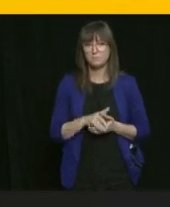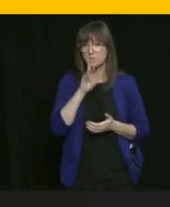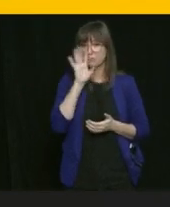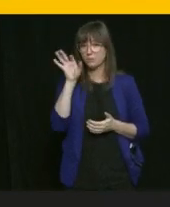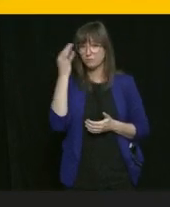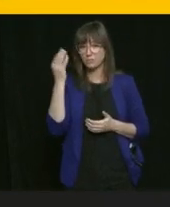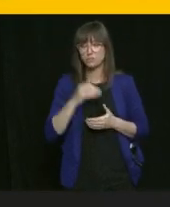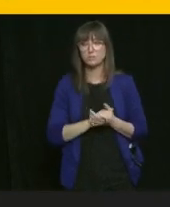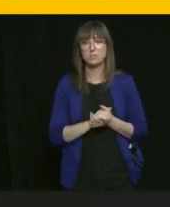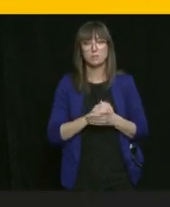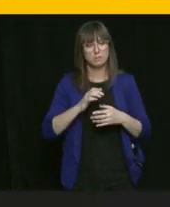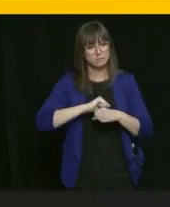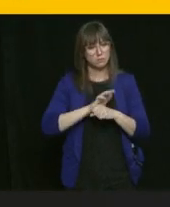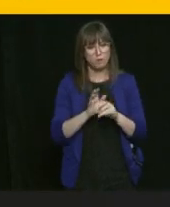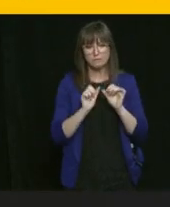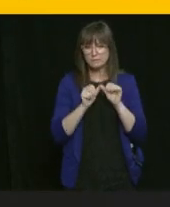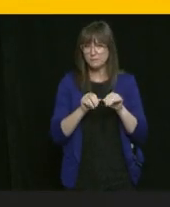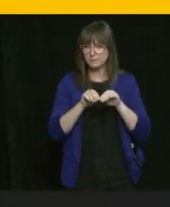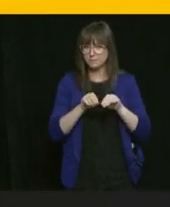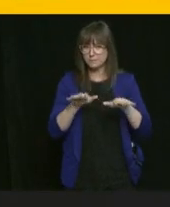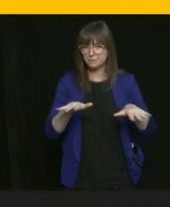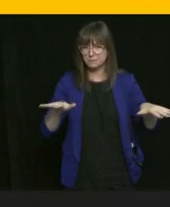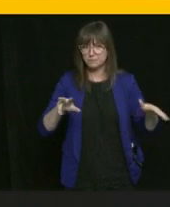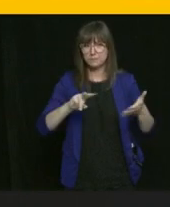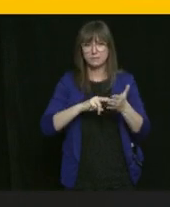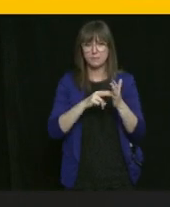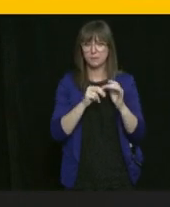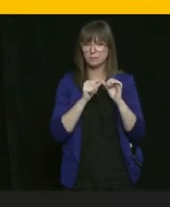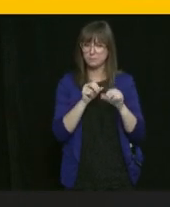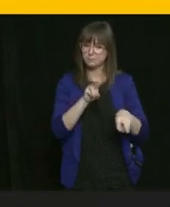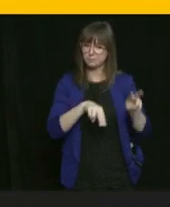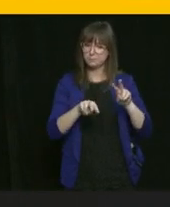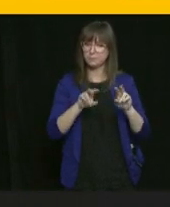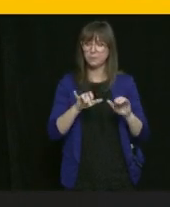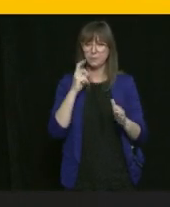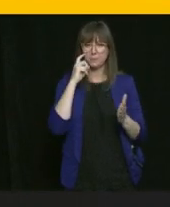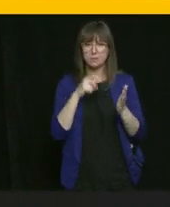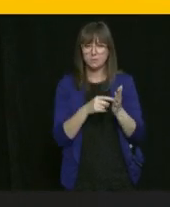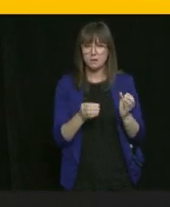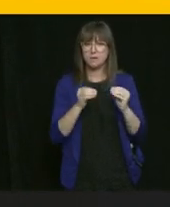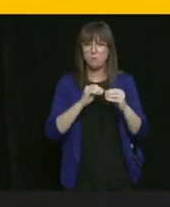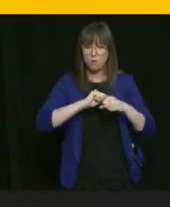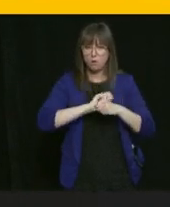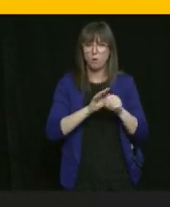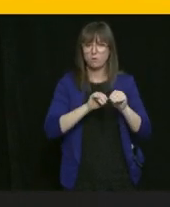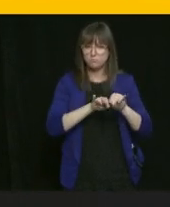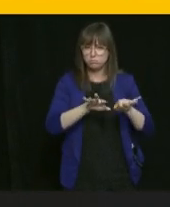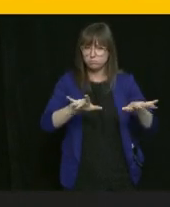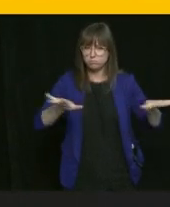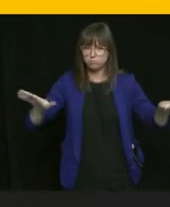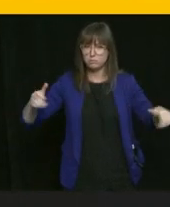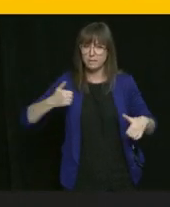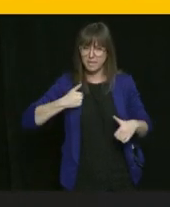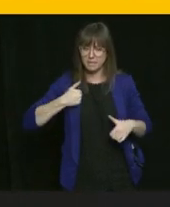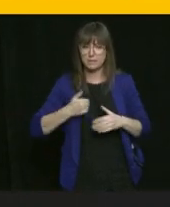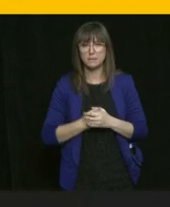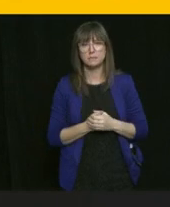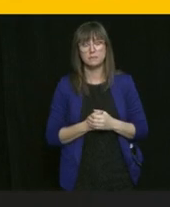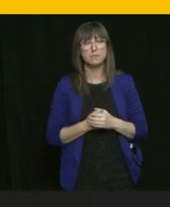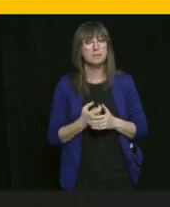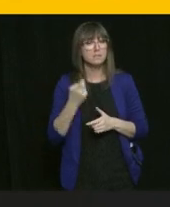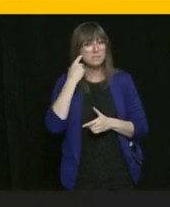As the pandemic continues, we continue to observe an increase in active COVID-19 cases across Canada. The most